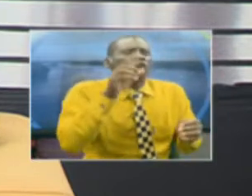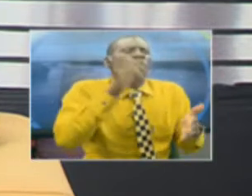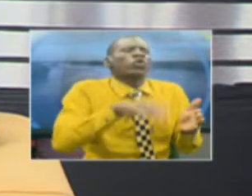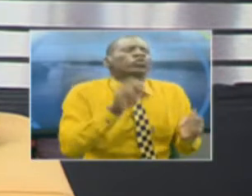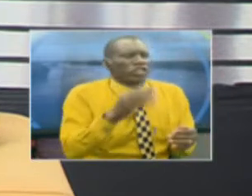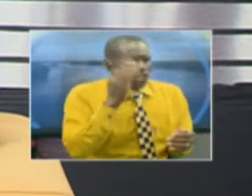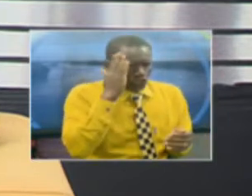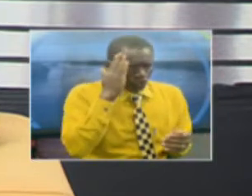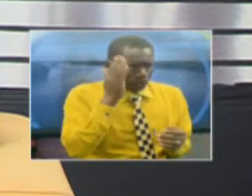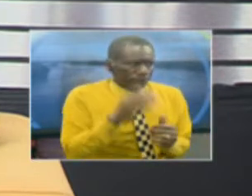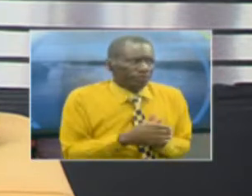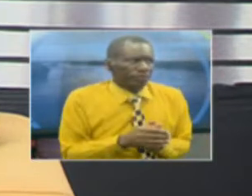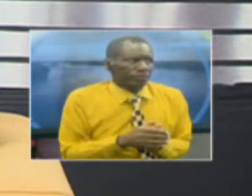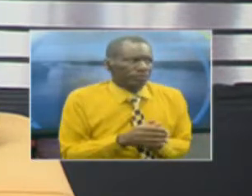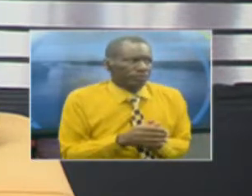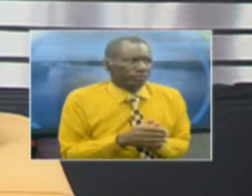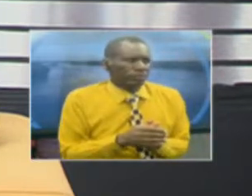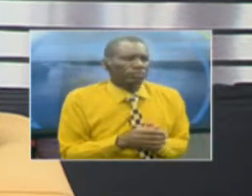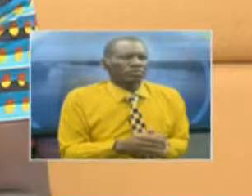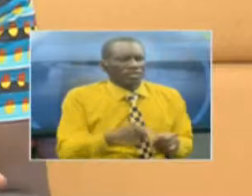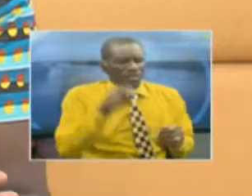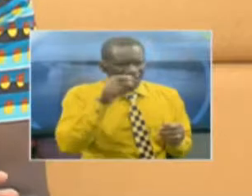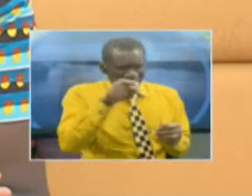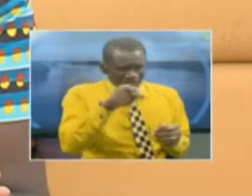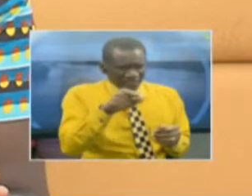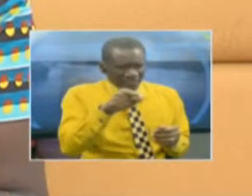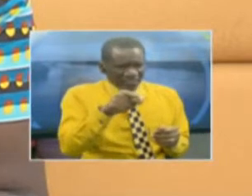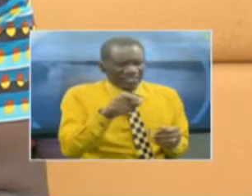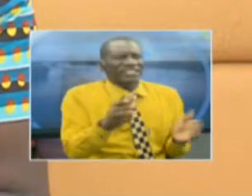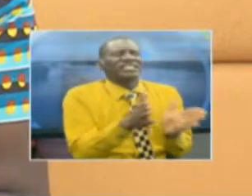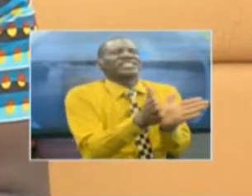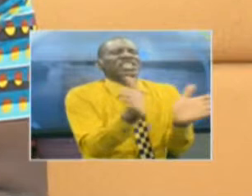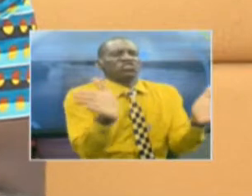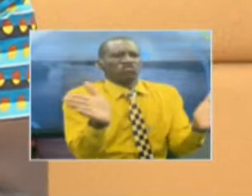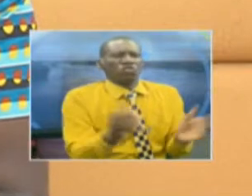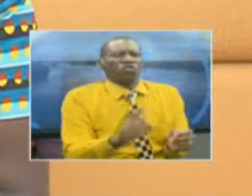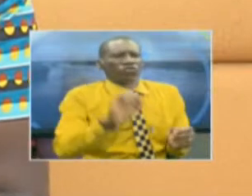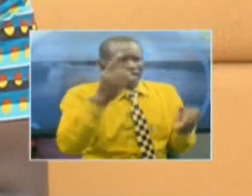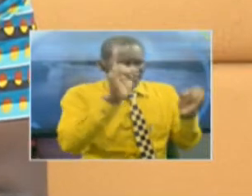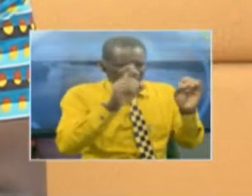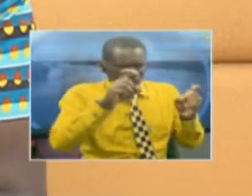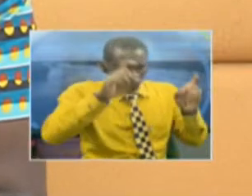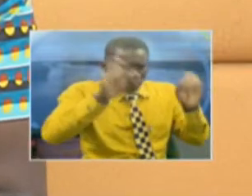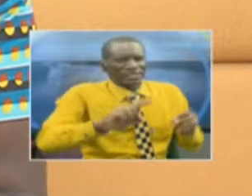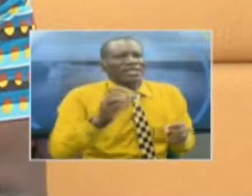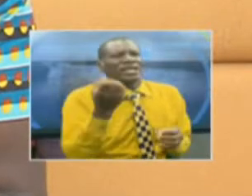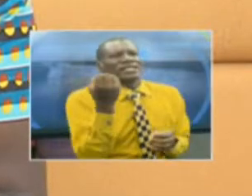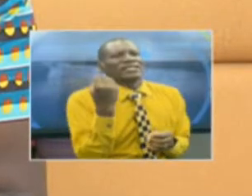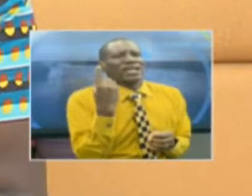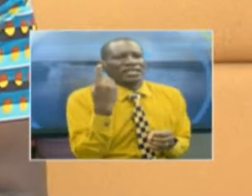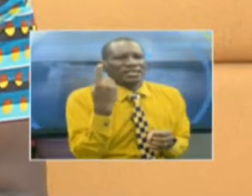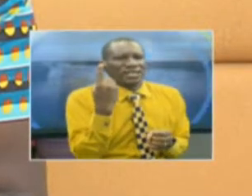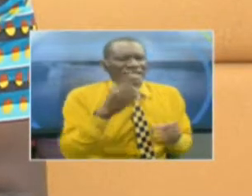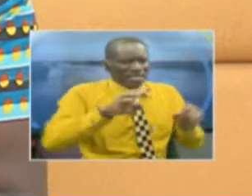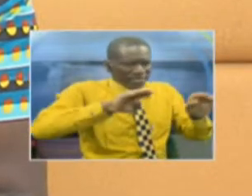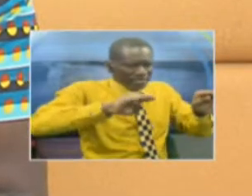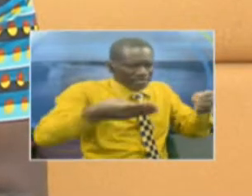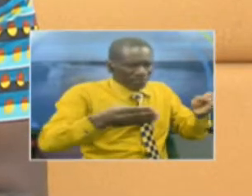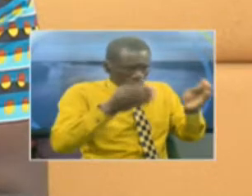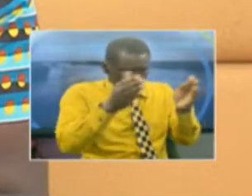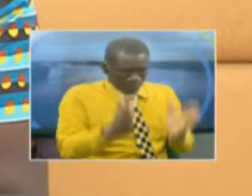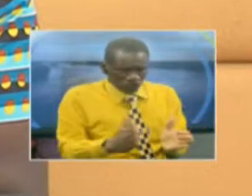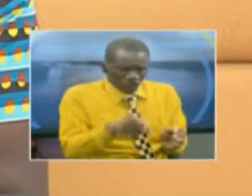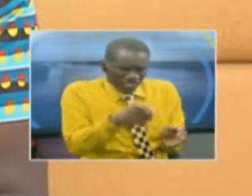for? That is very diverse, because one has to understand the type of disability